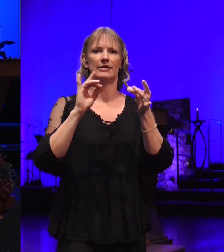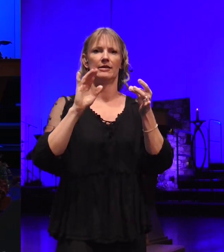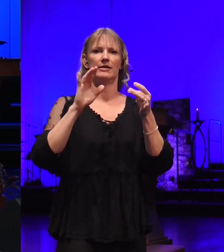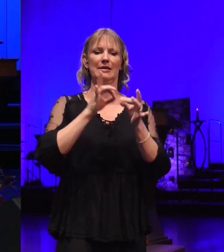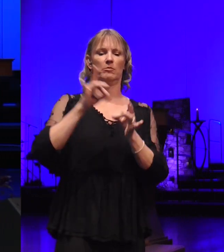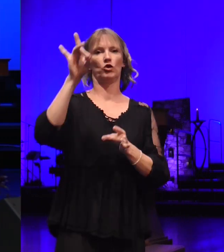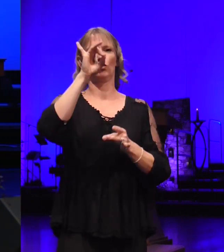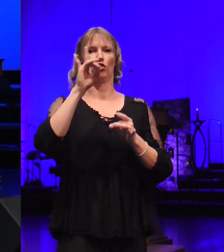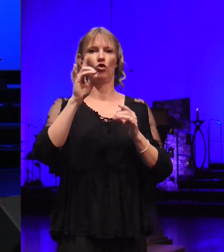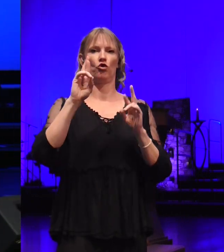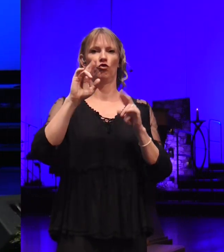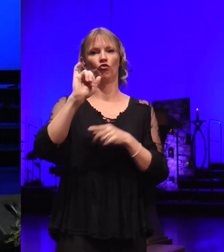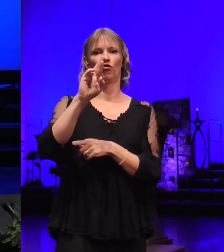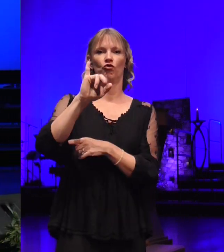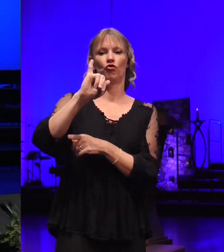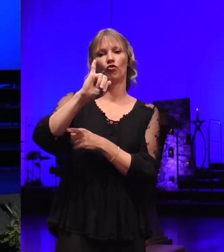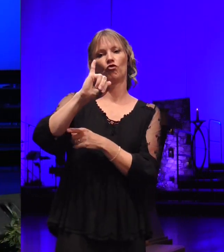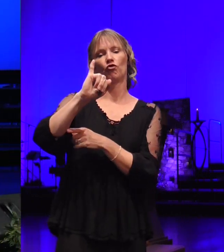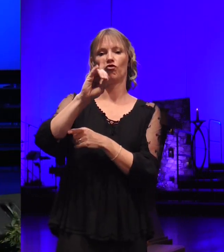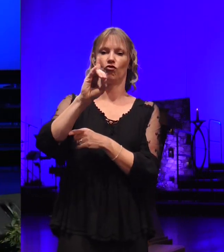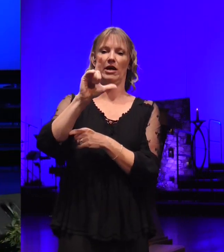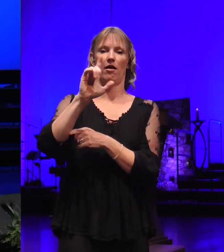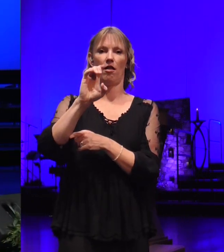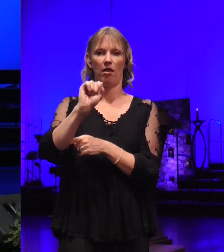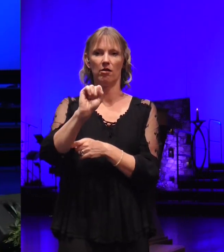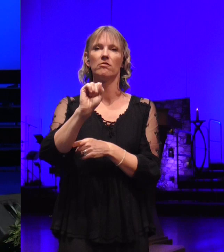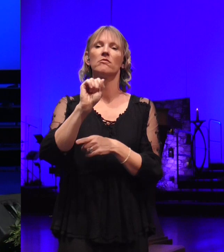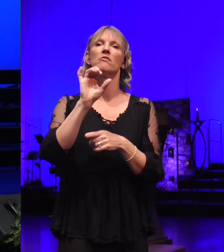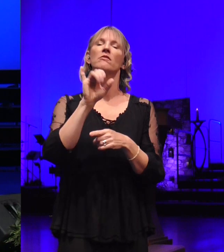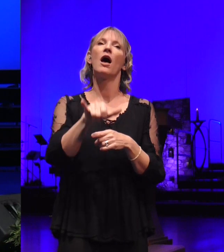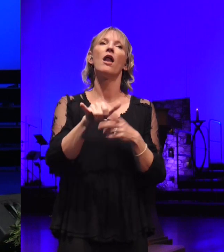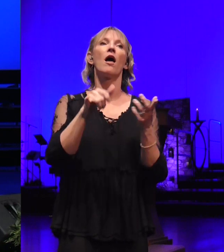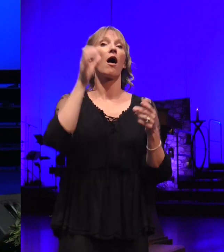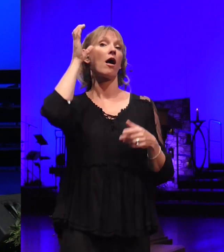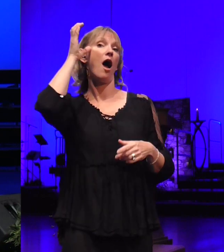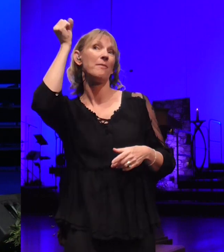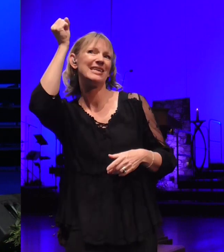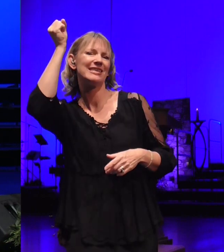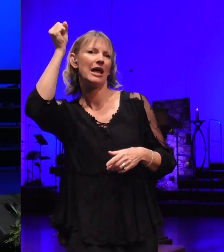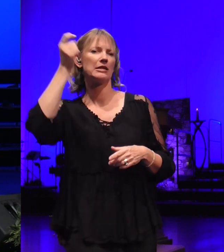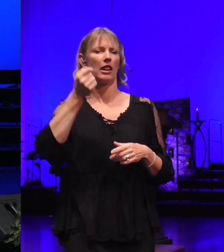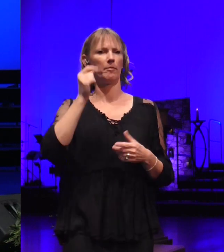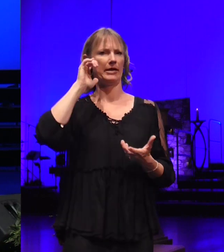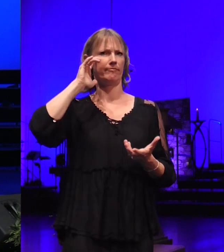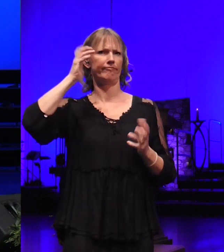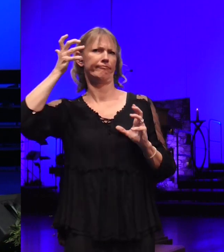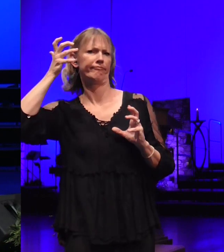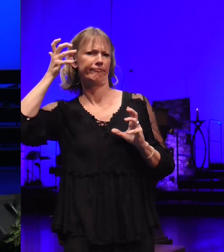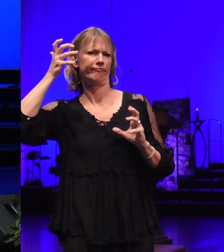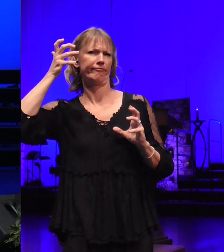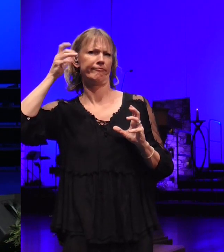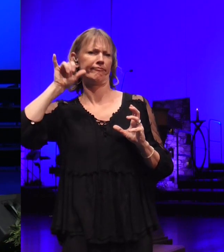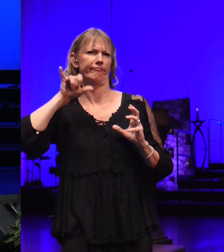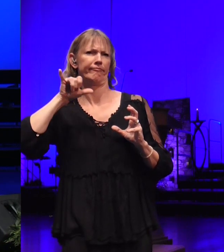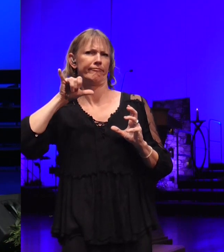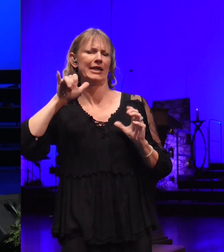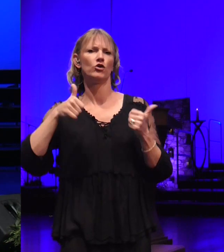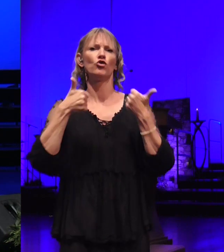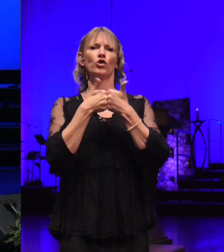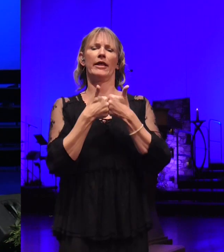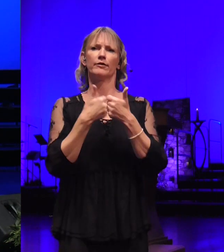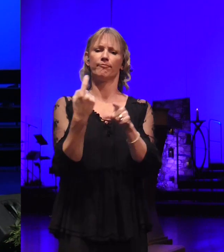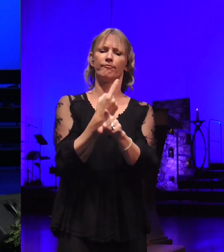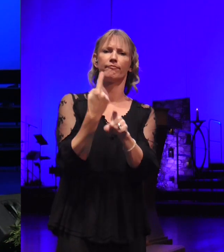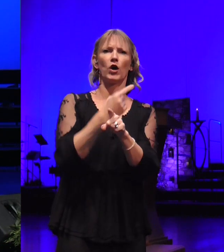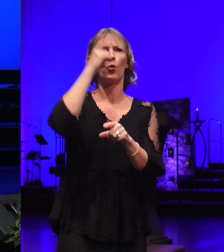is that he, in every one, turns the common sense a little bit on its head. He challenges some of the practical